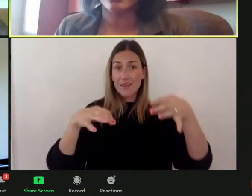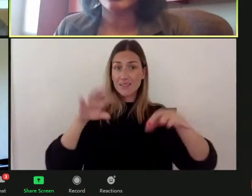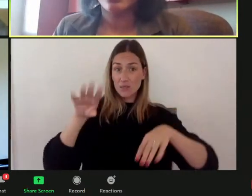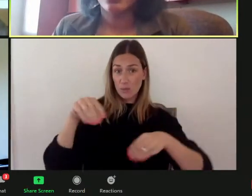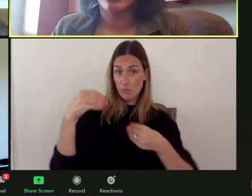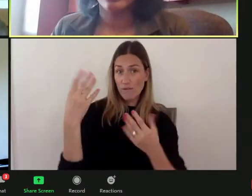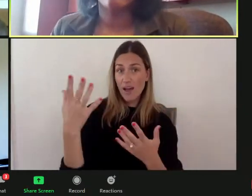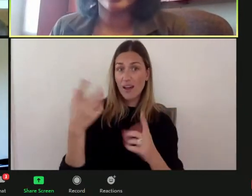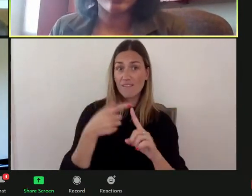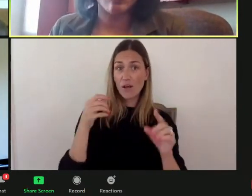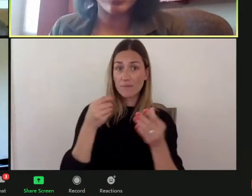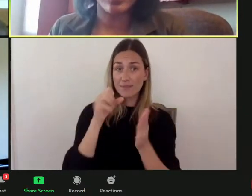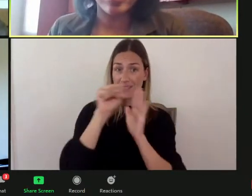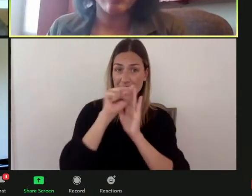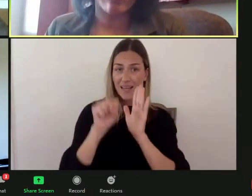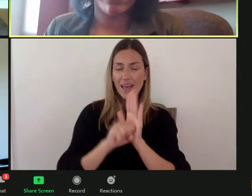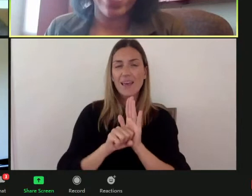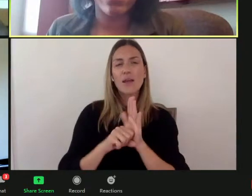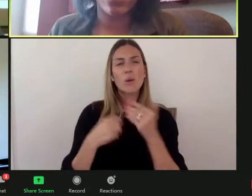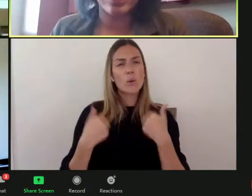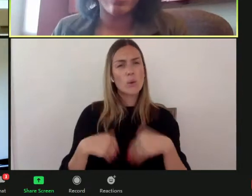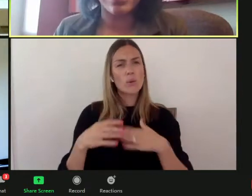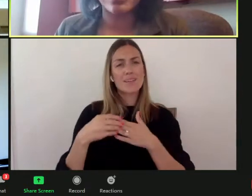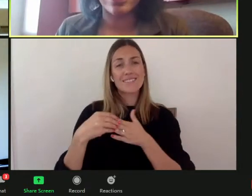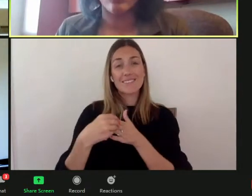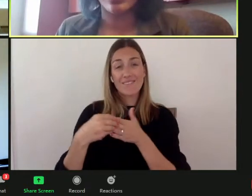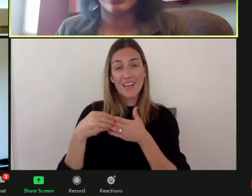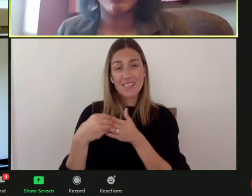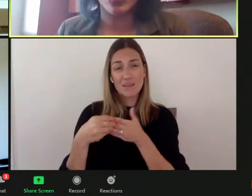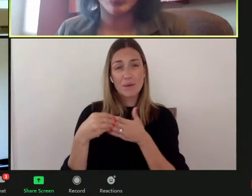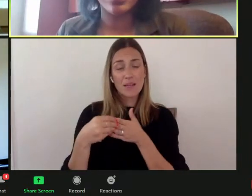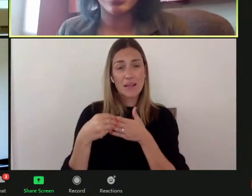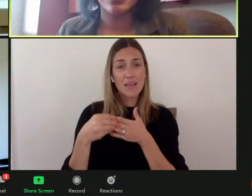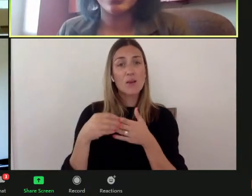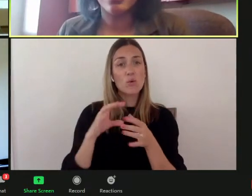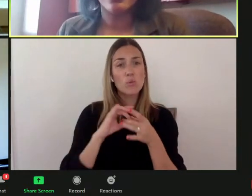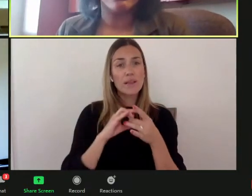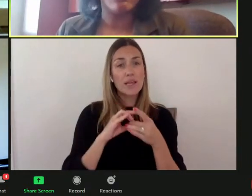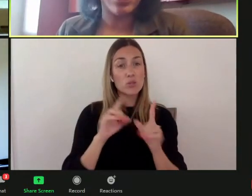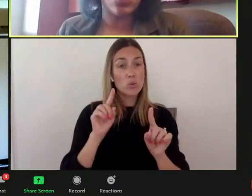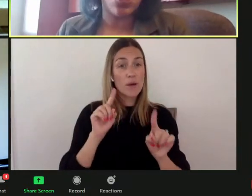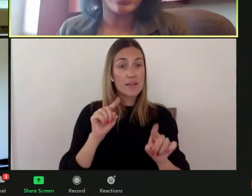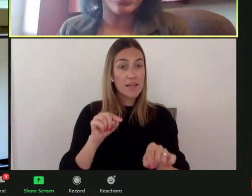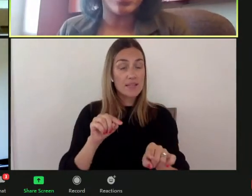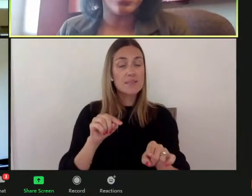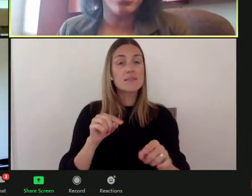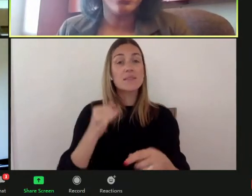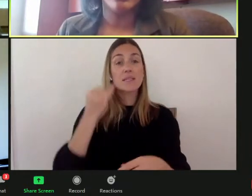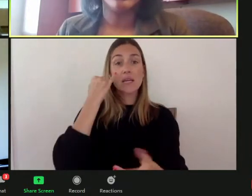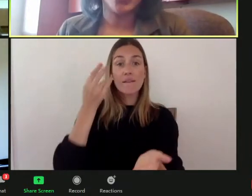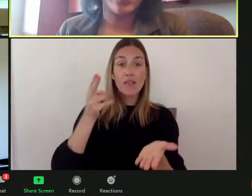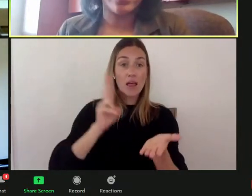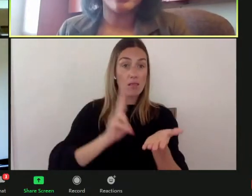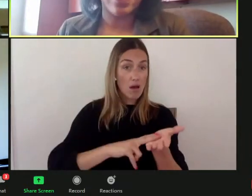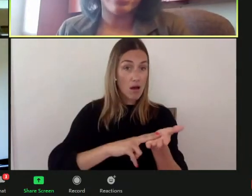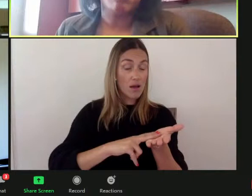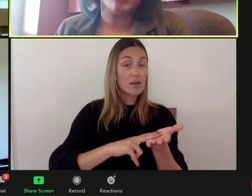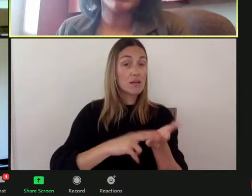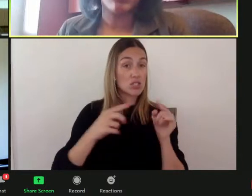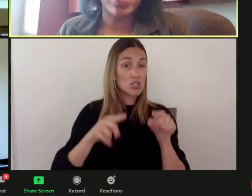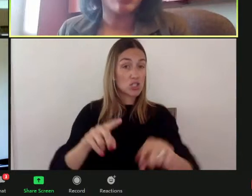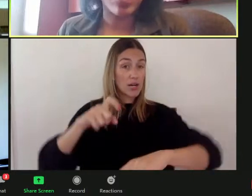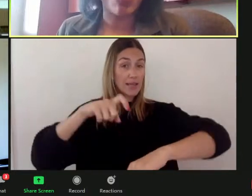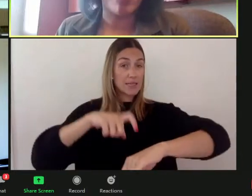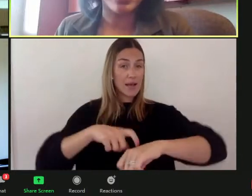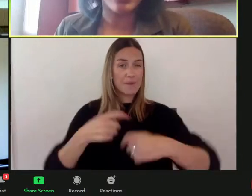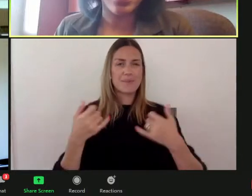the state, that flexibility has been provided for us by the state when it comes to attendance. If they log in during that time, they're